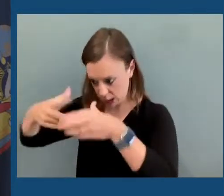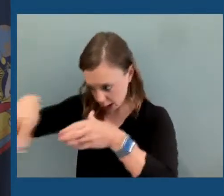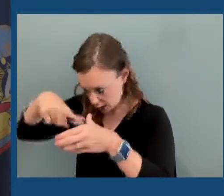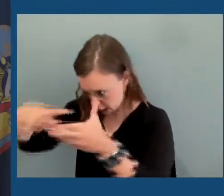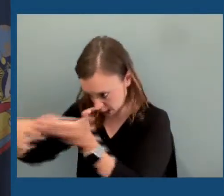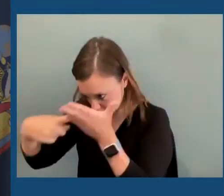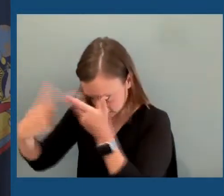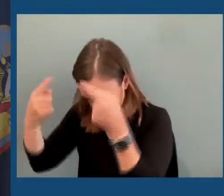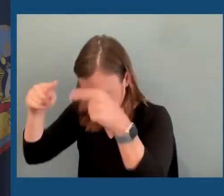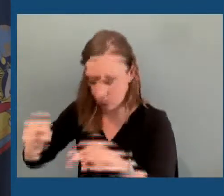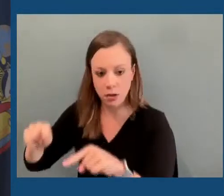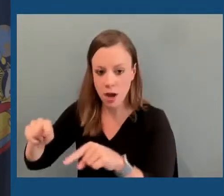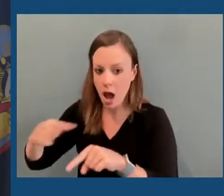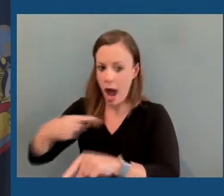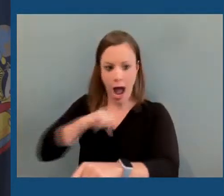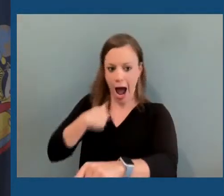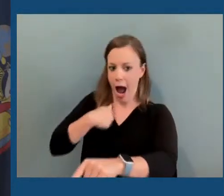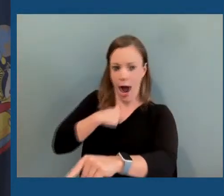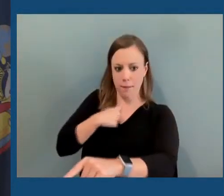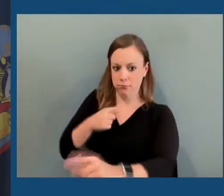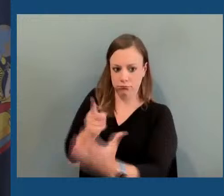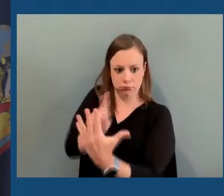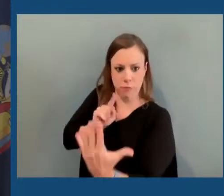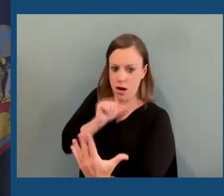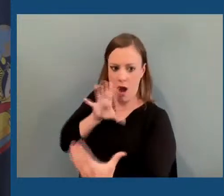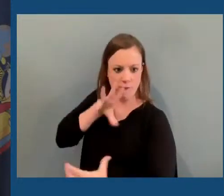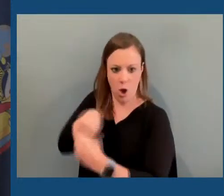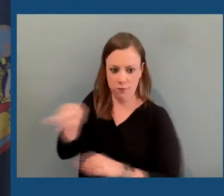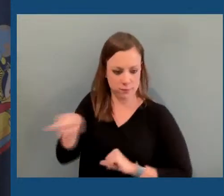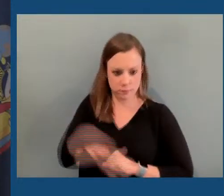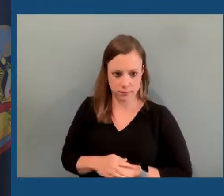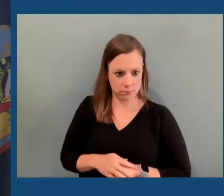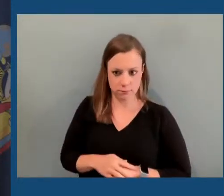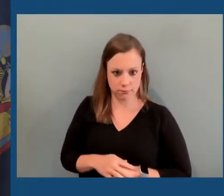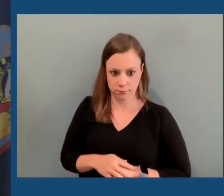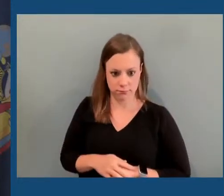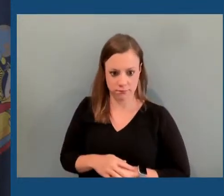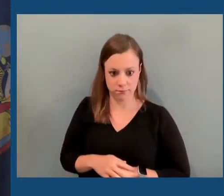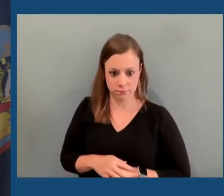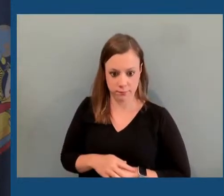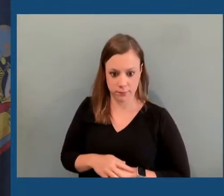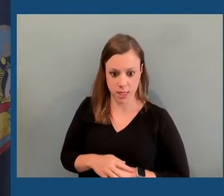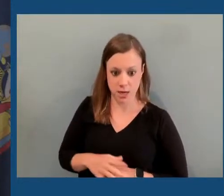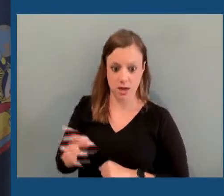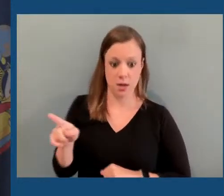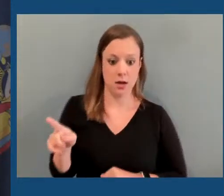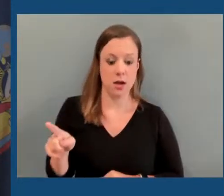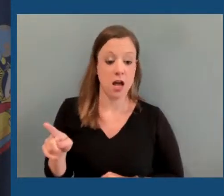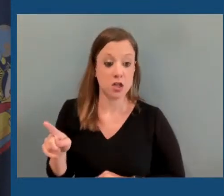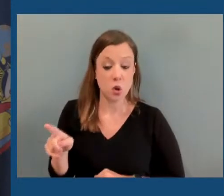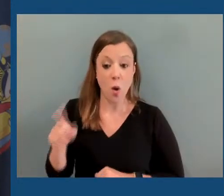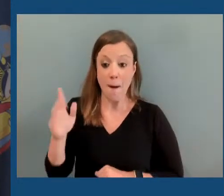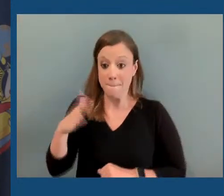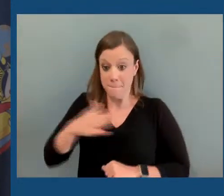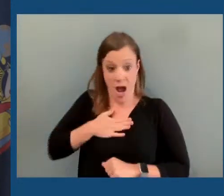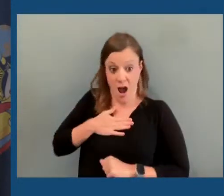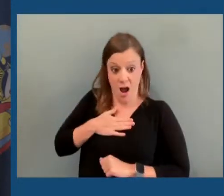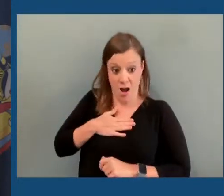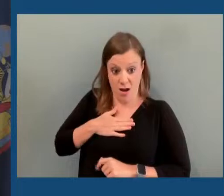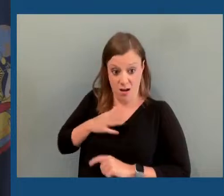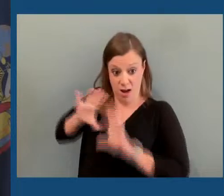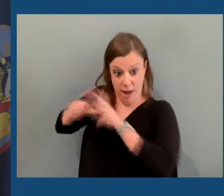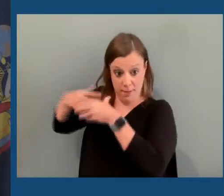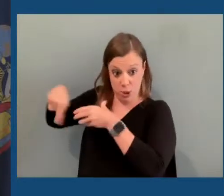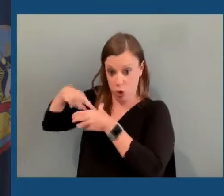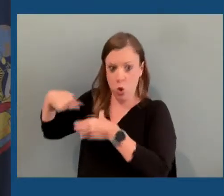go later? Those are all questions that can be answered. But no one in my administration is permitted to put the thumb on the